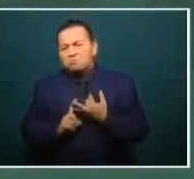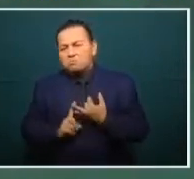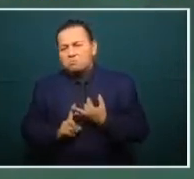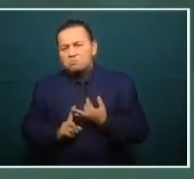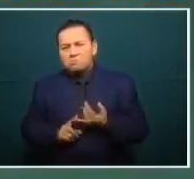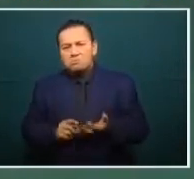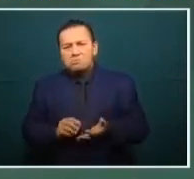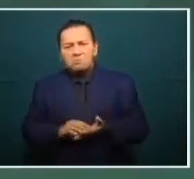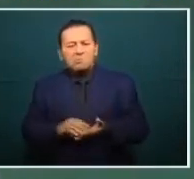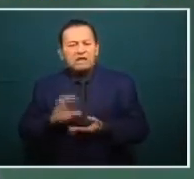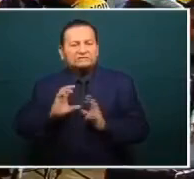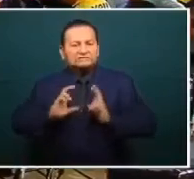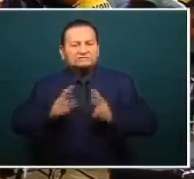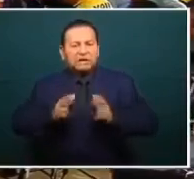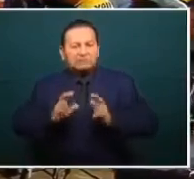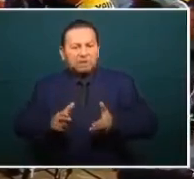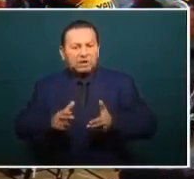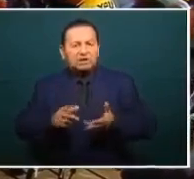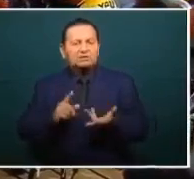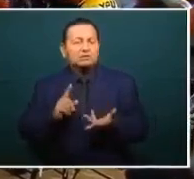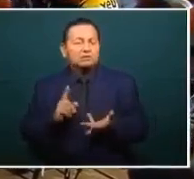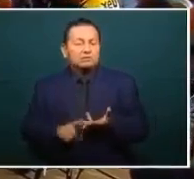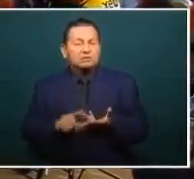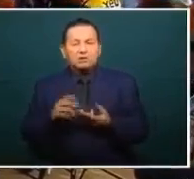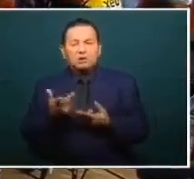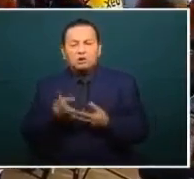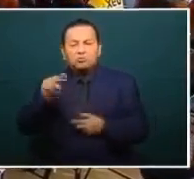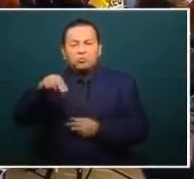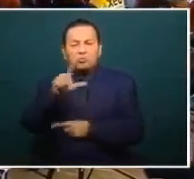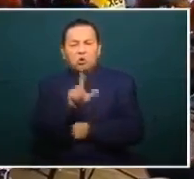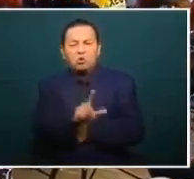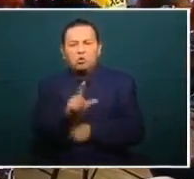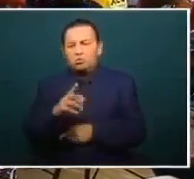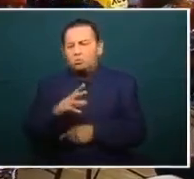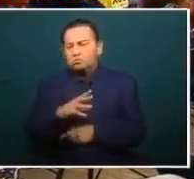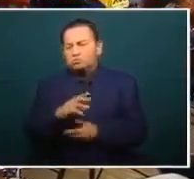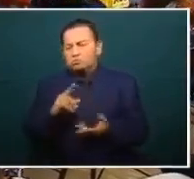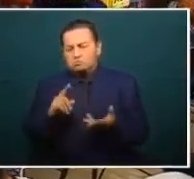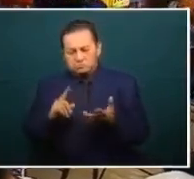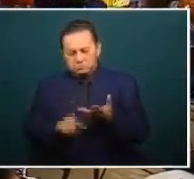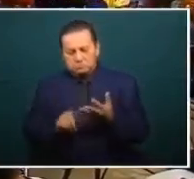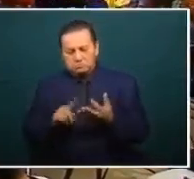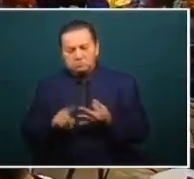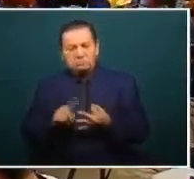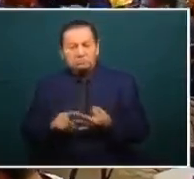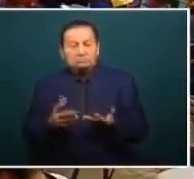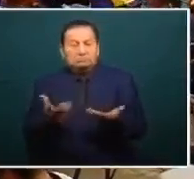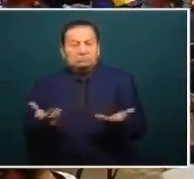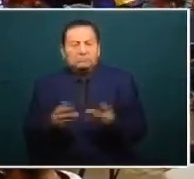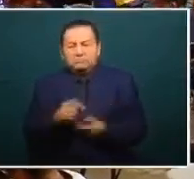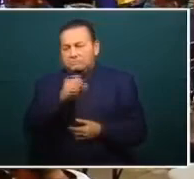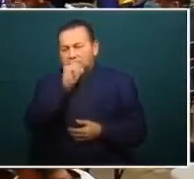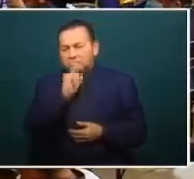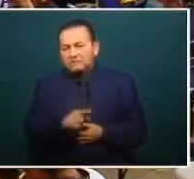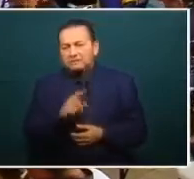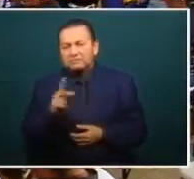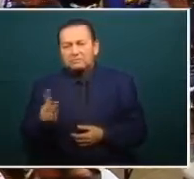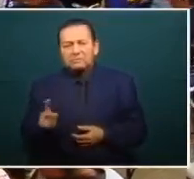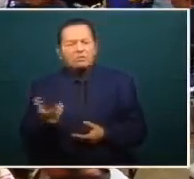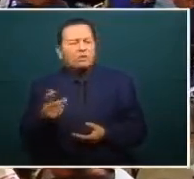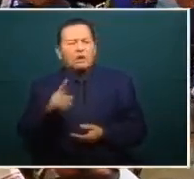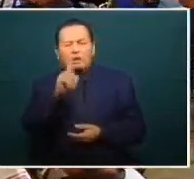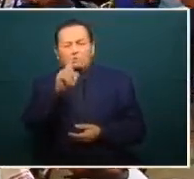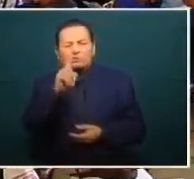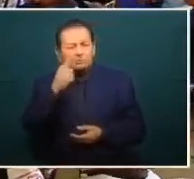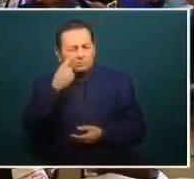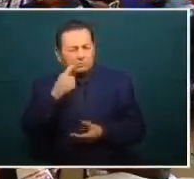And in Chihuahua, in Chiapas, in Nuevo León,